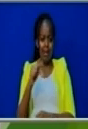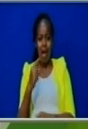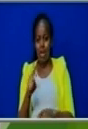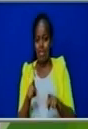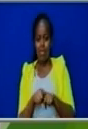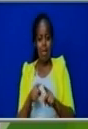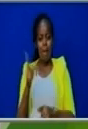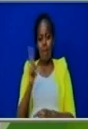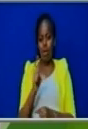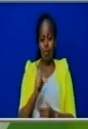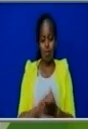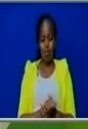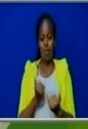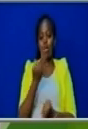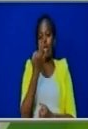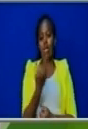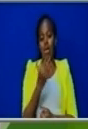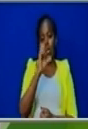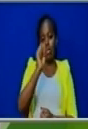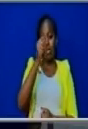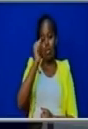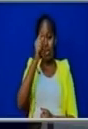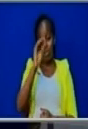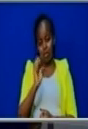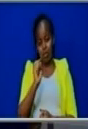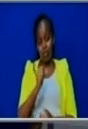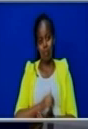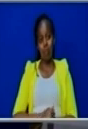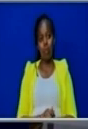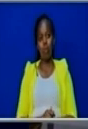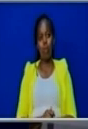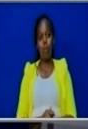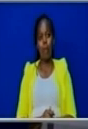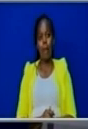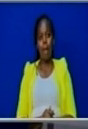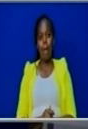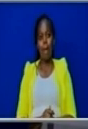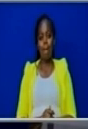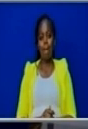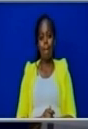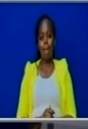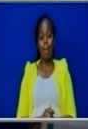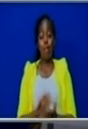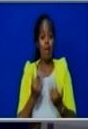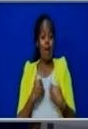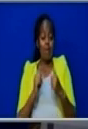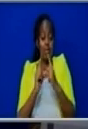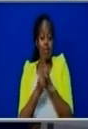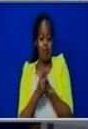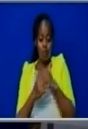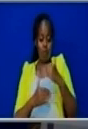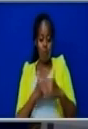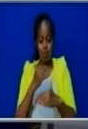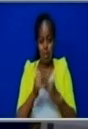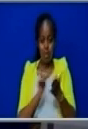as water. In those three states of water. Yes. And we have several processes. We